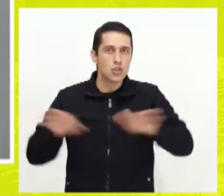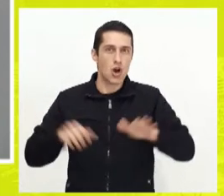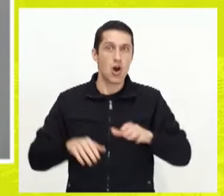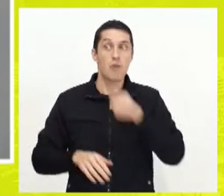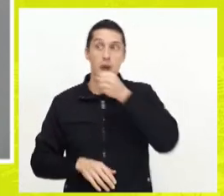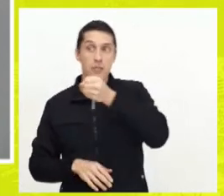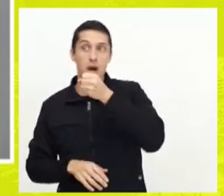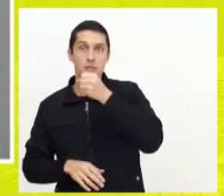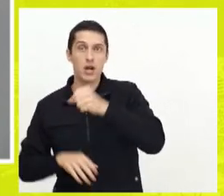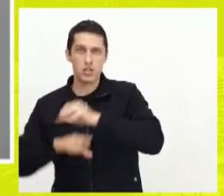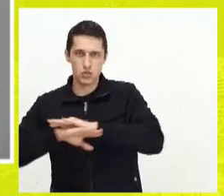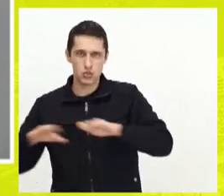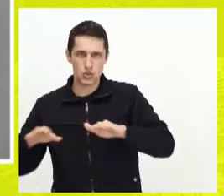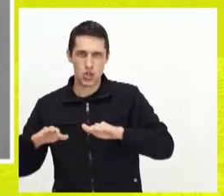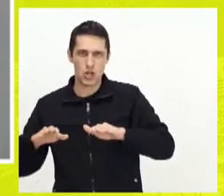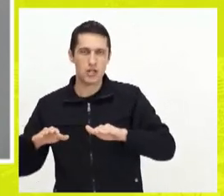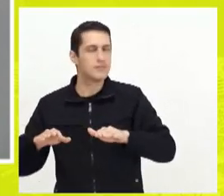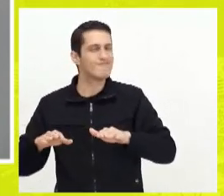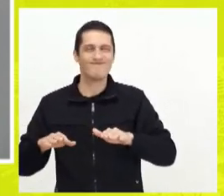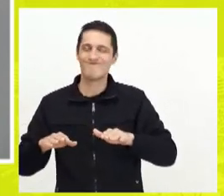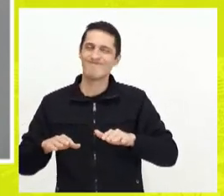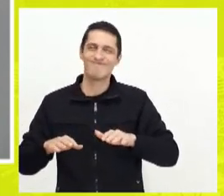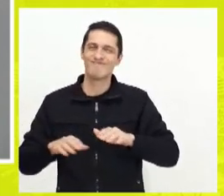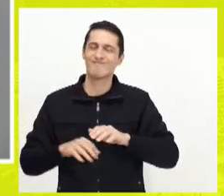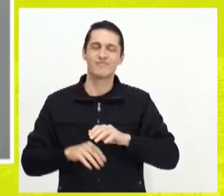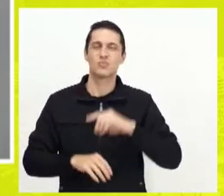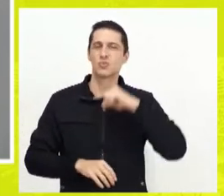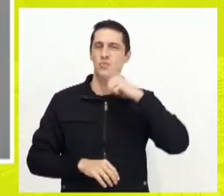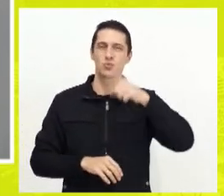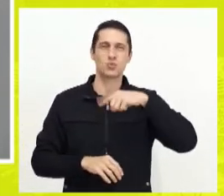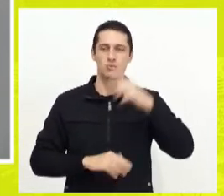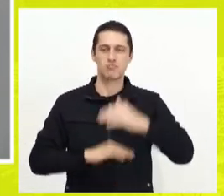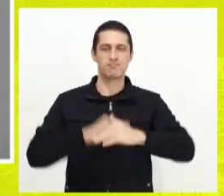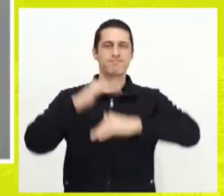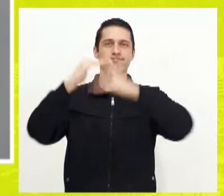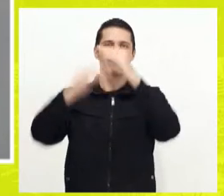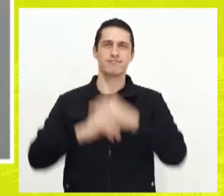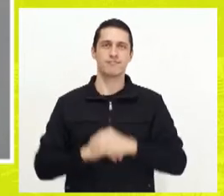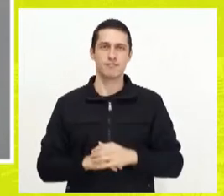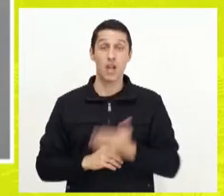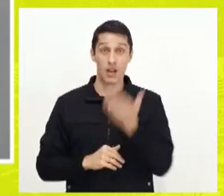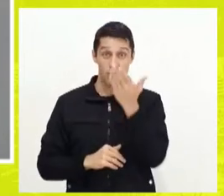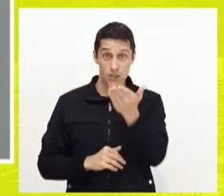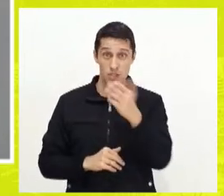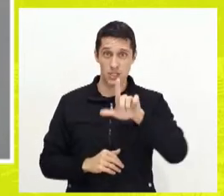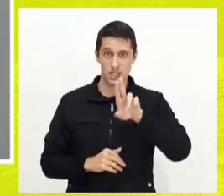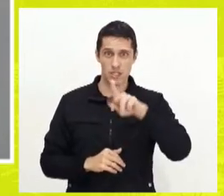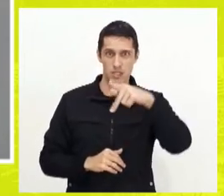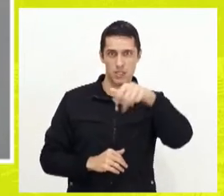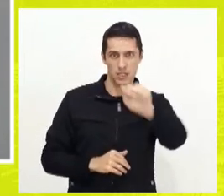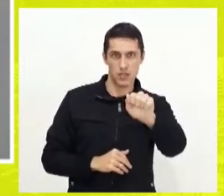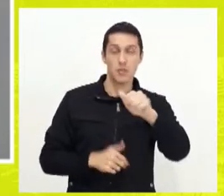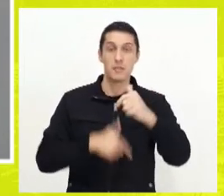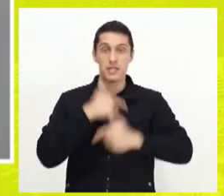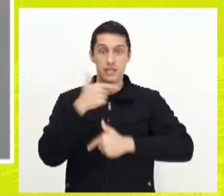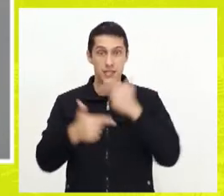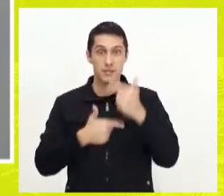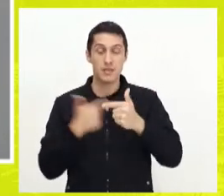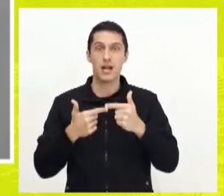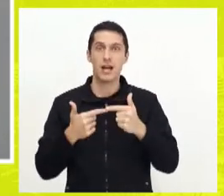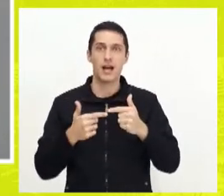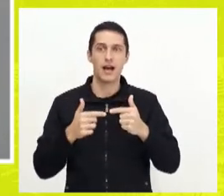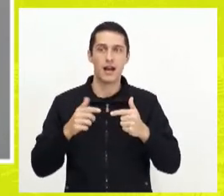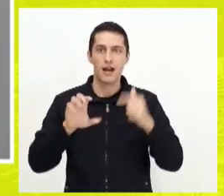able to handle it we have an example i followed from a distance the work from lupa with community